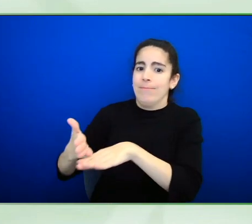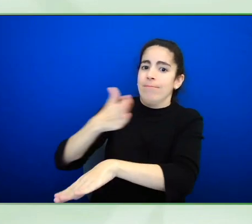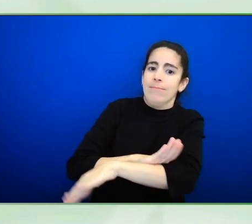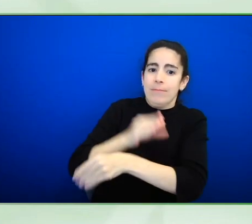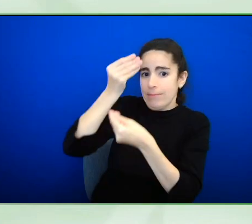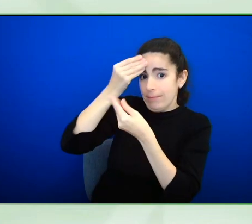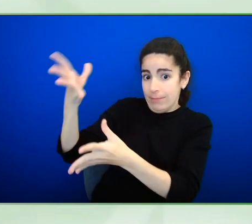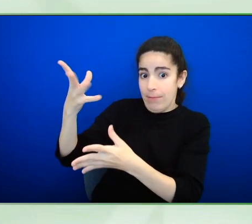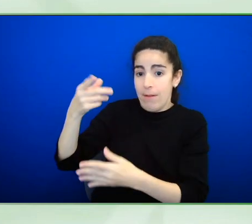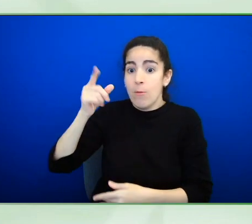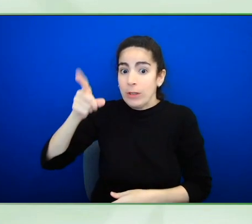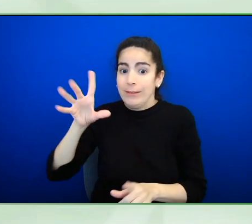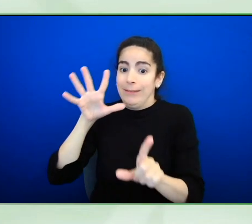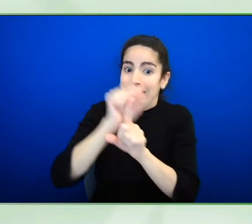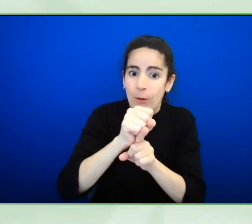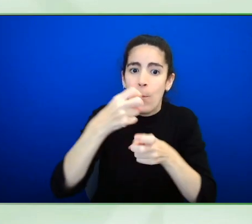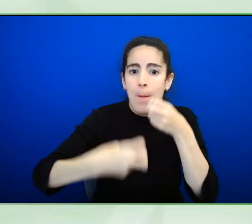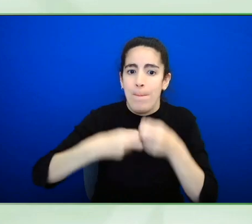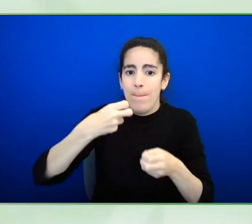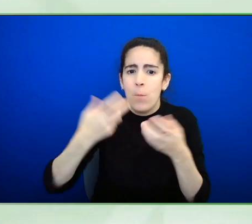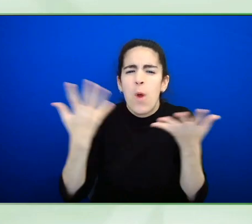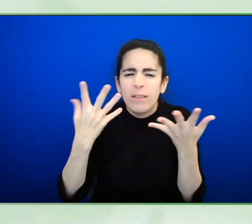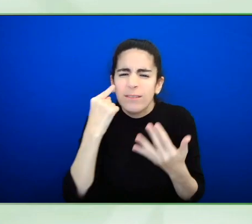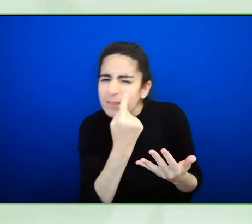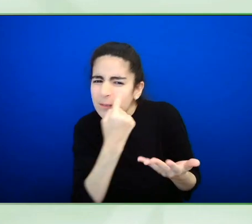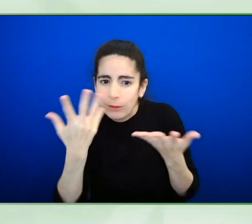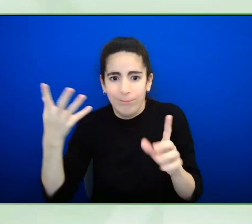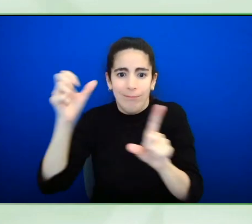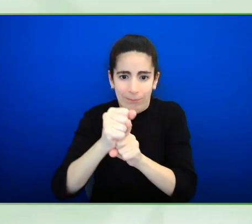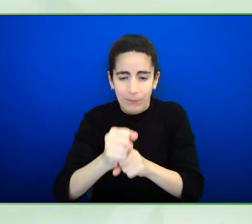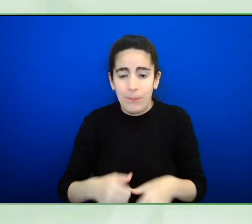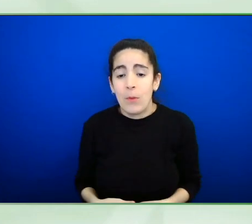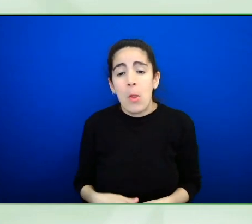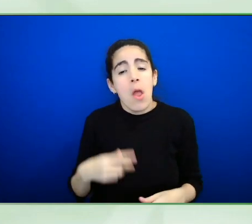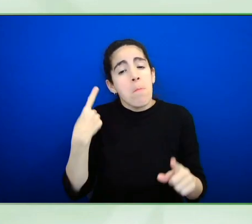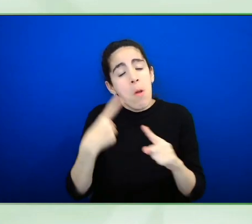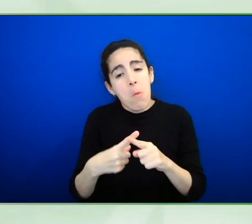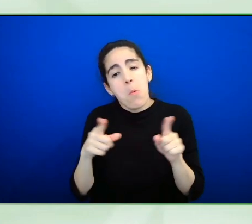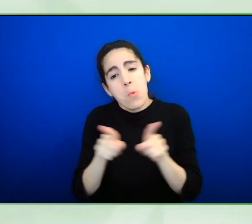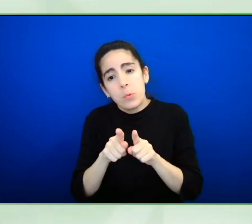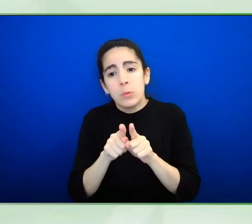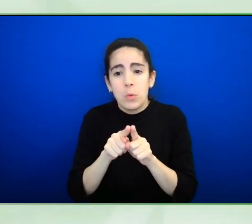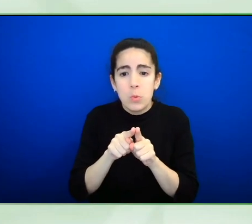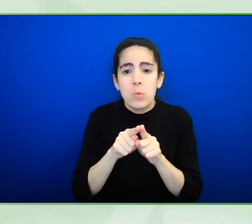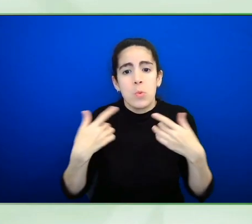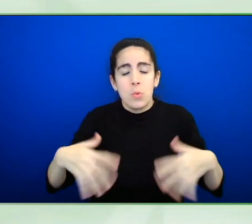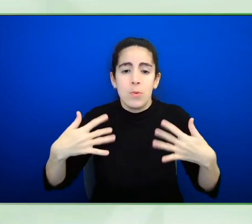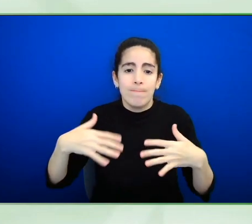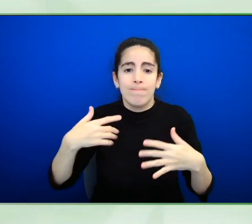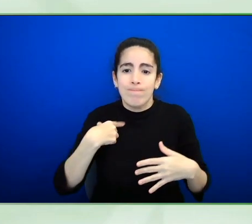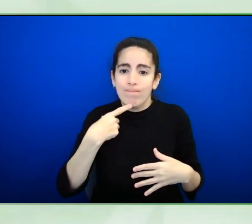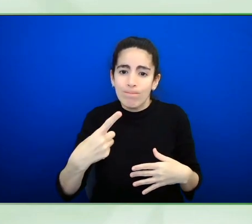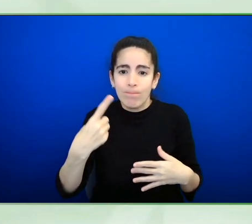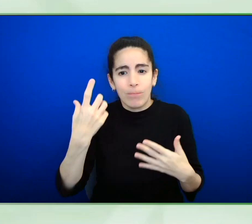And I'll just add that this is a very important year for eye health. The eye health sector and the International Agency for Prevention